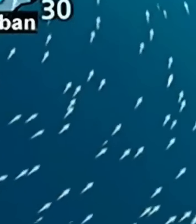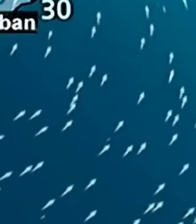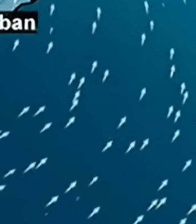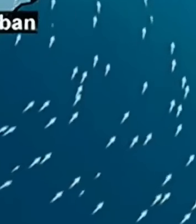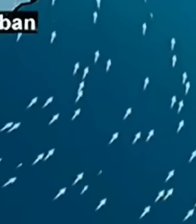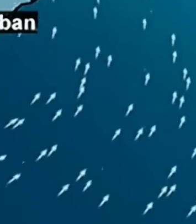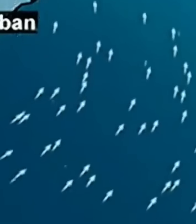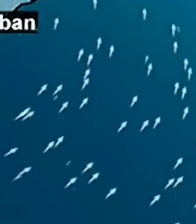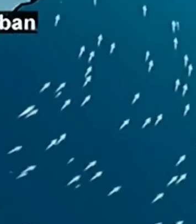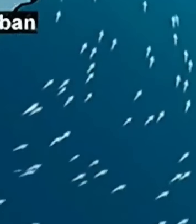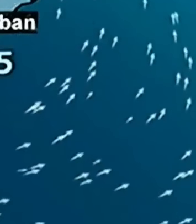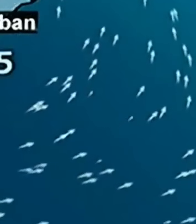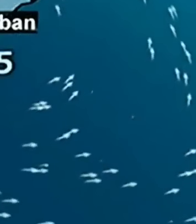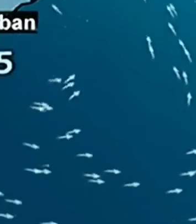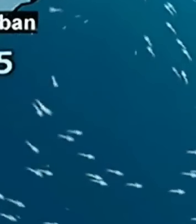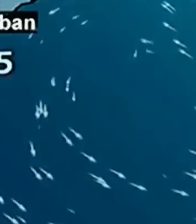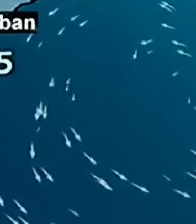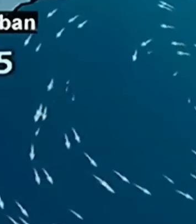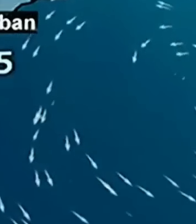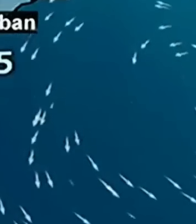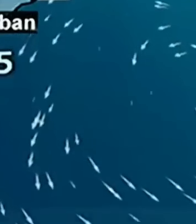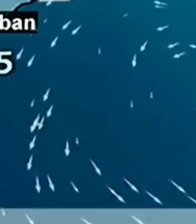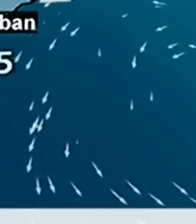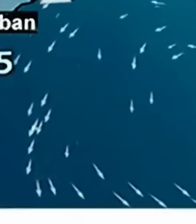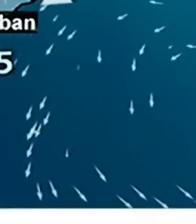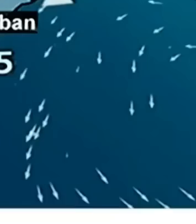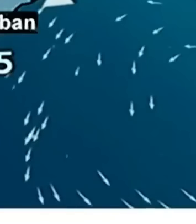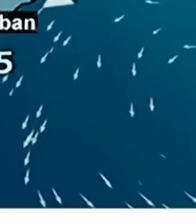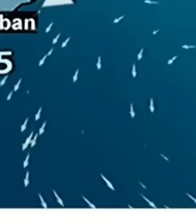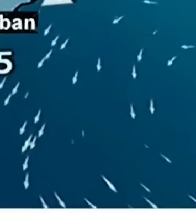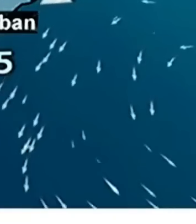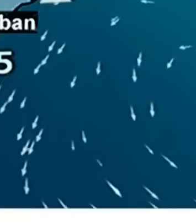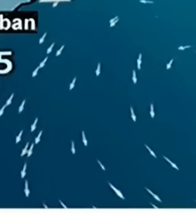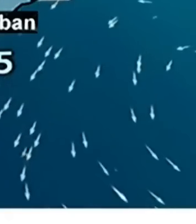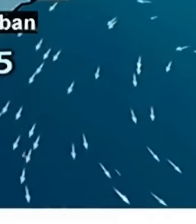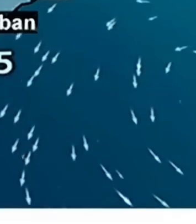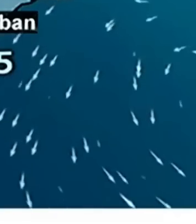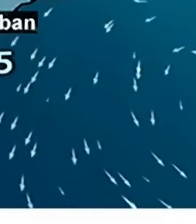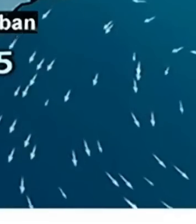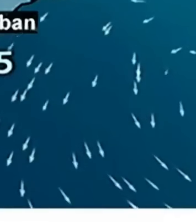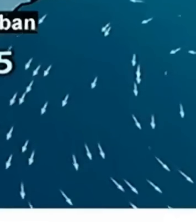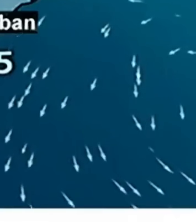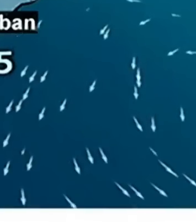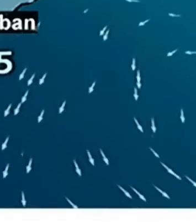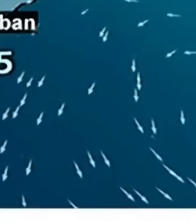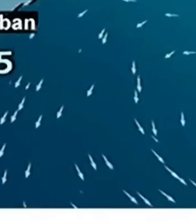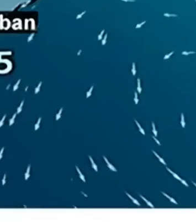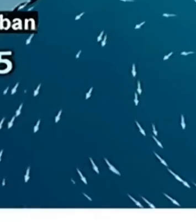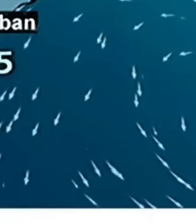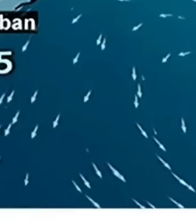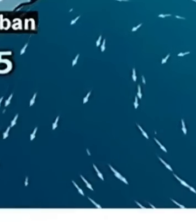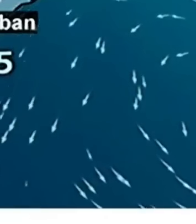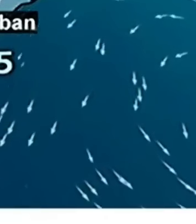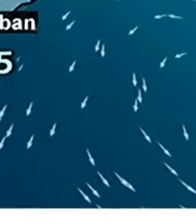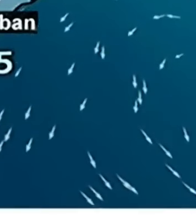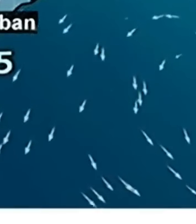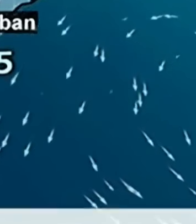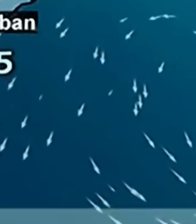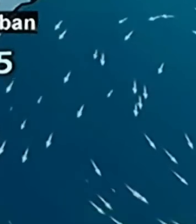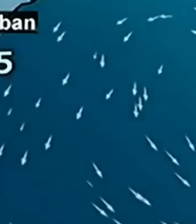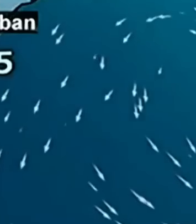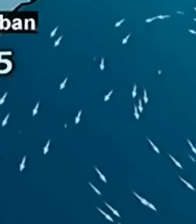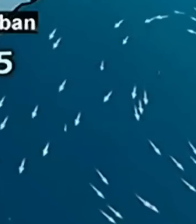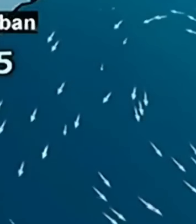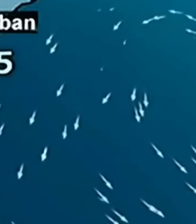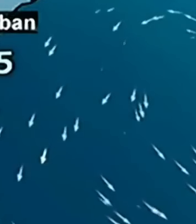tša ka KwaZulu-Natal re bona ga botse khona ga la tša dipula tše bofefo ka dikarolong tša ka Durban la ka mswane re sa bona ga botse mara wa pešitše ka dikarolong tša ka botlhabele ba ka Afrika